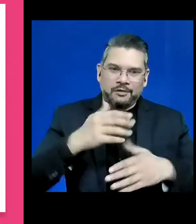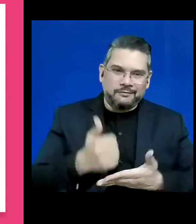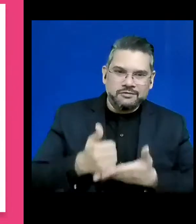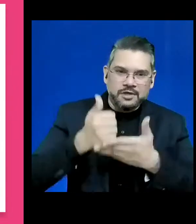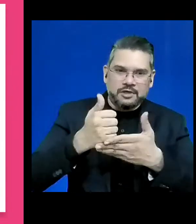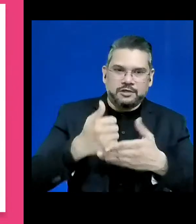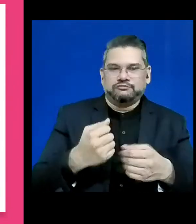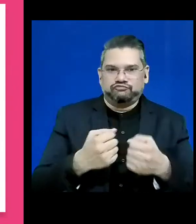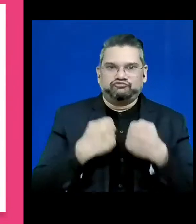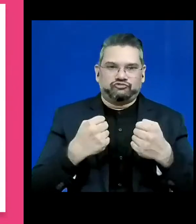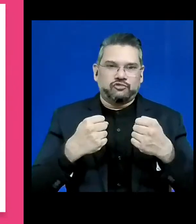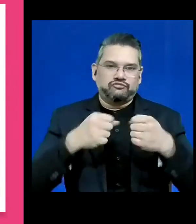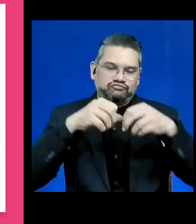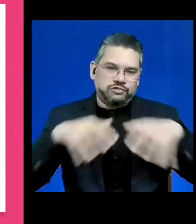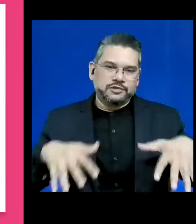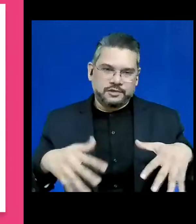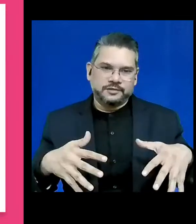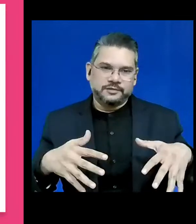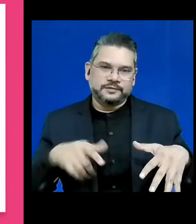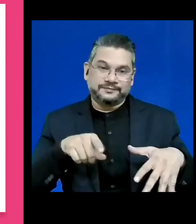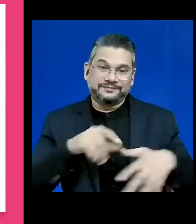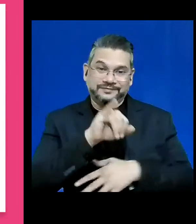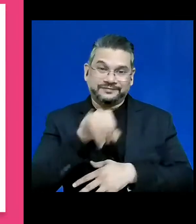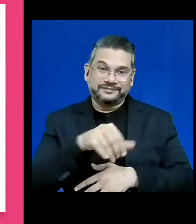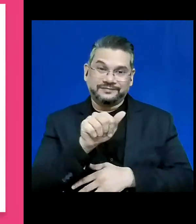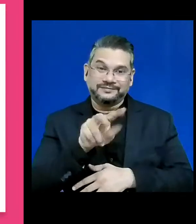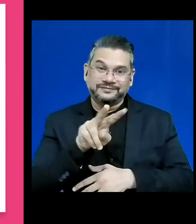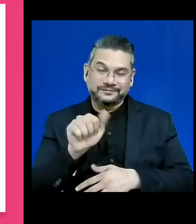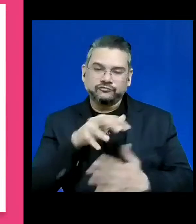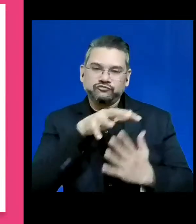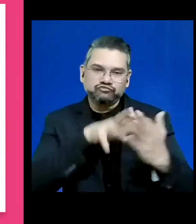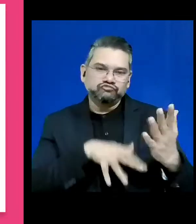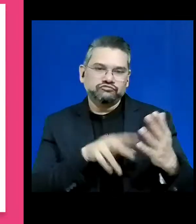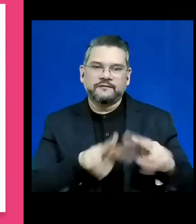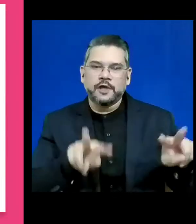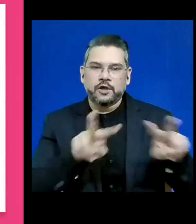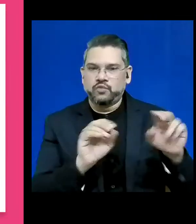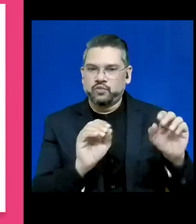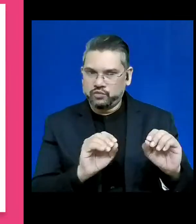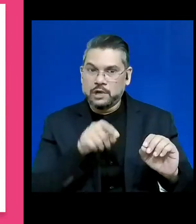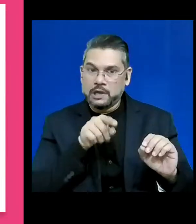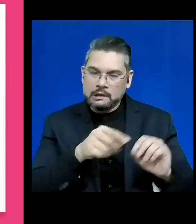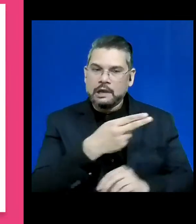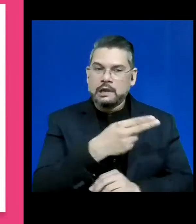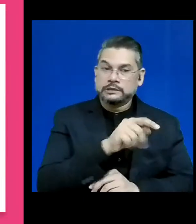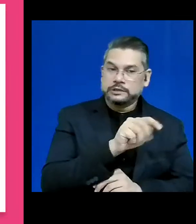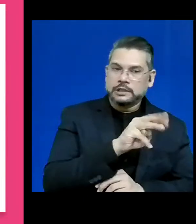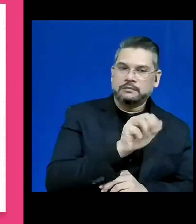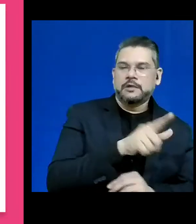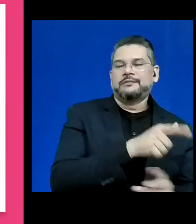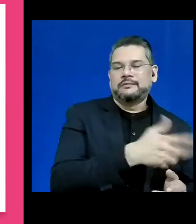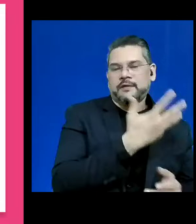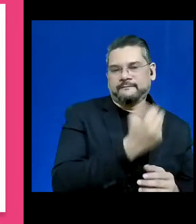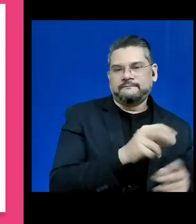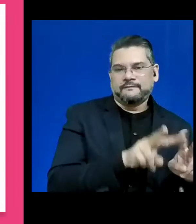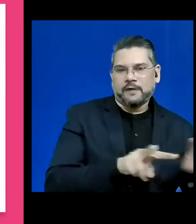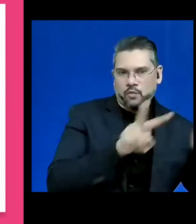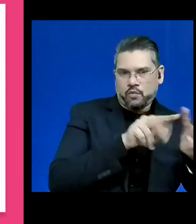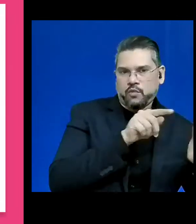value. All JavaScript value is provided through HTML. And you might be asking yourself,